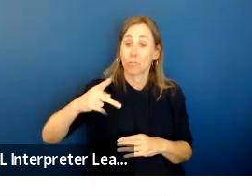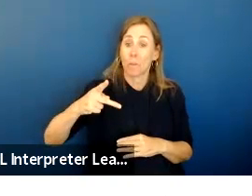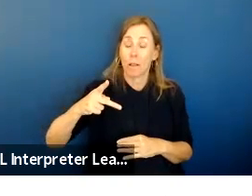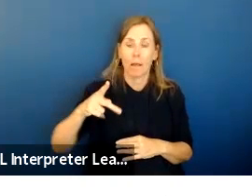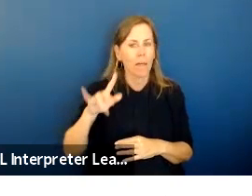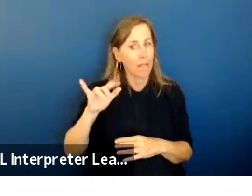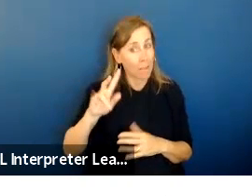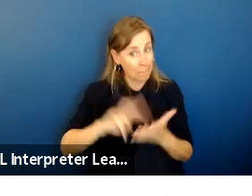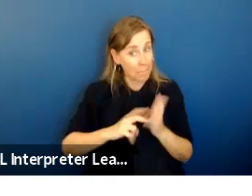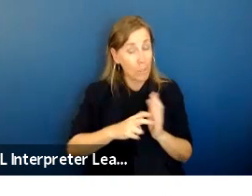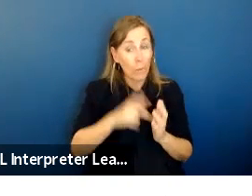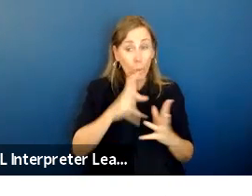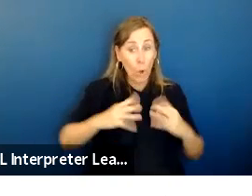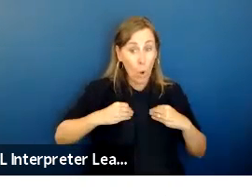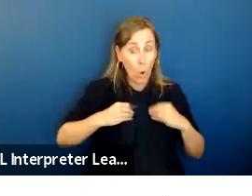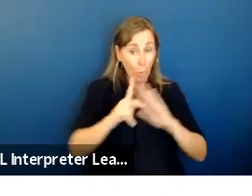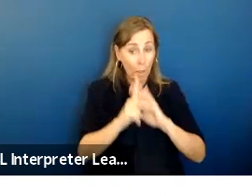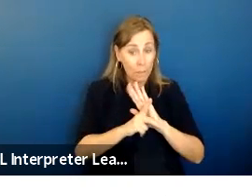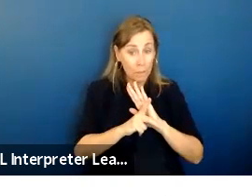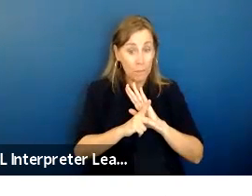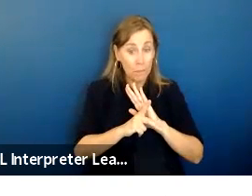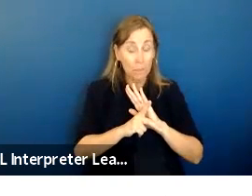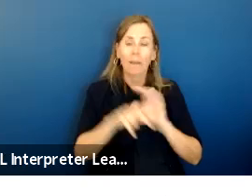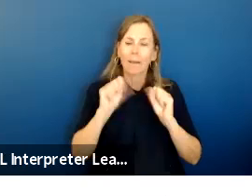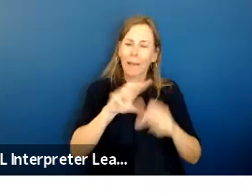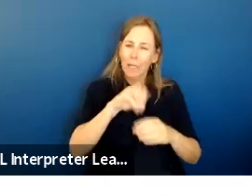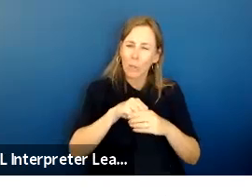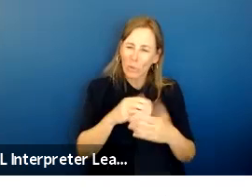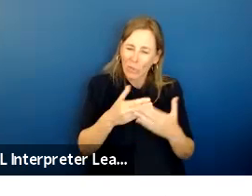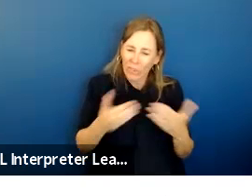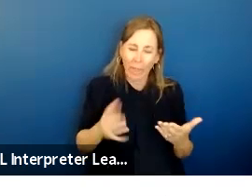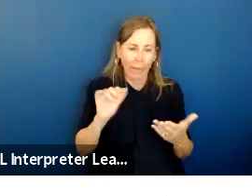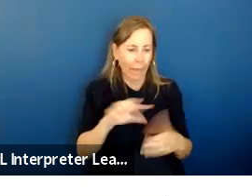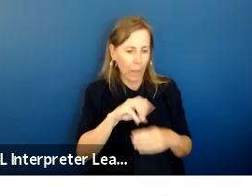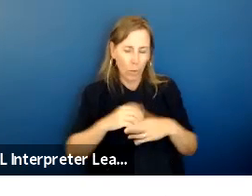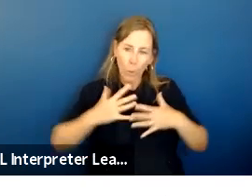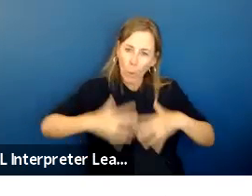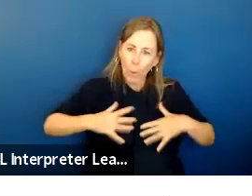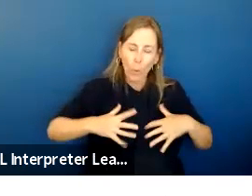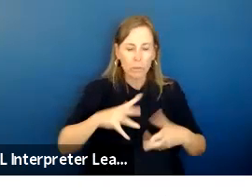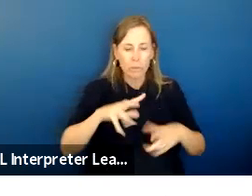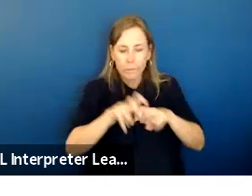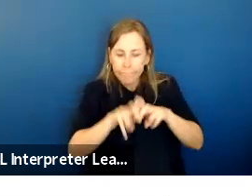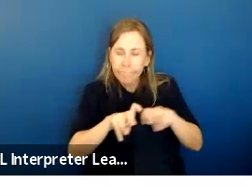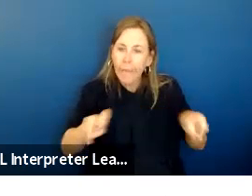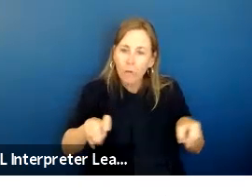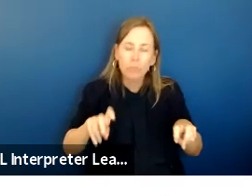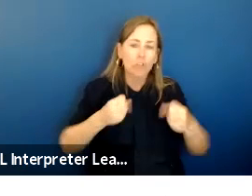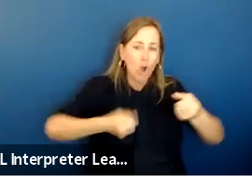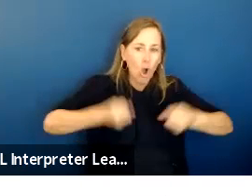owner the option of including contents for personal property as a separate coverage with 2